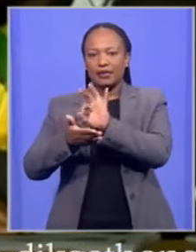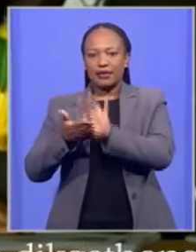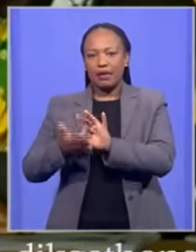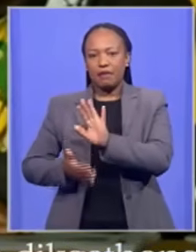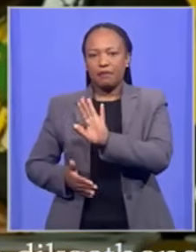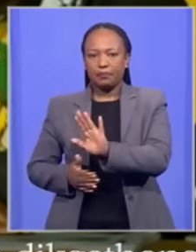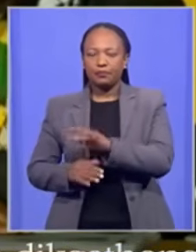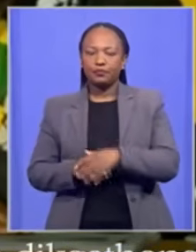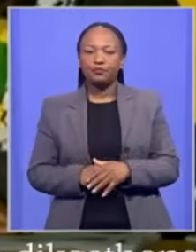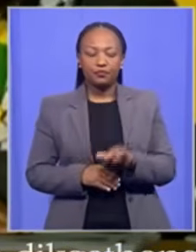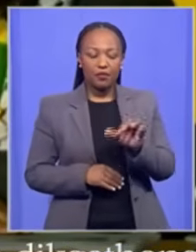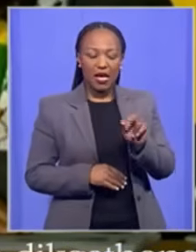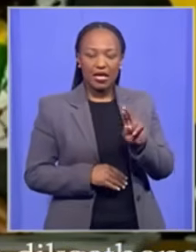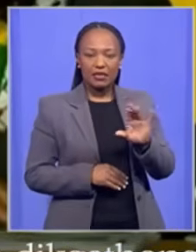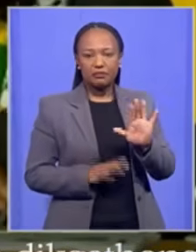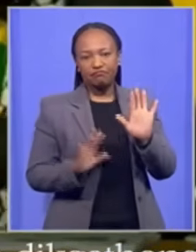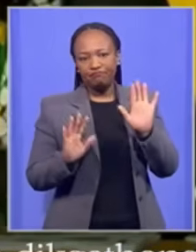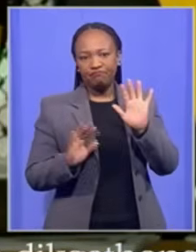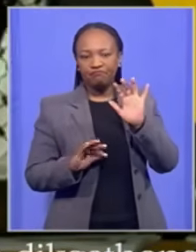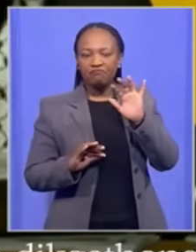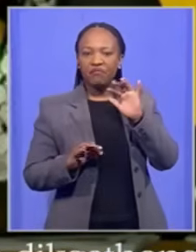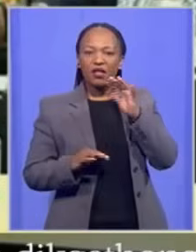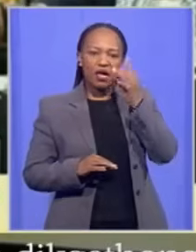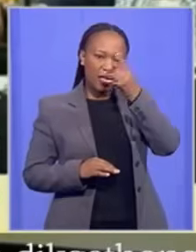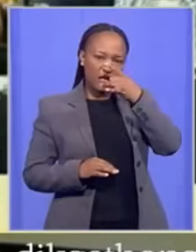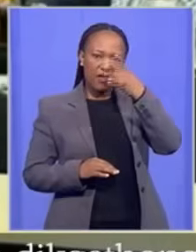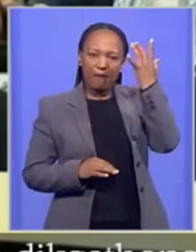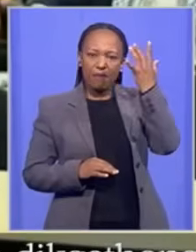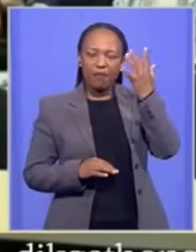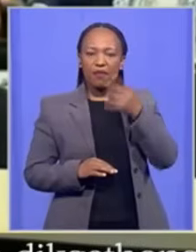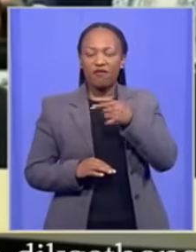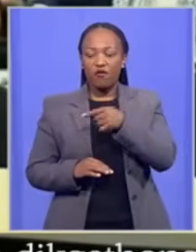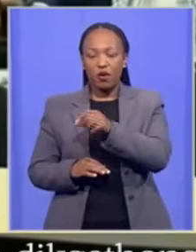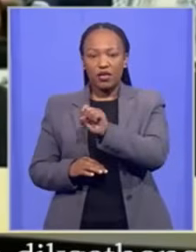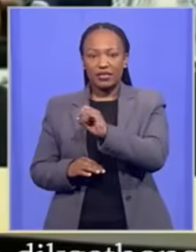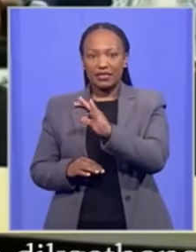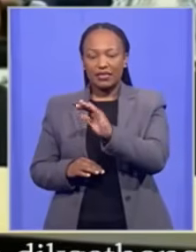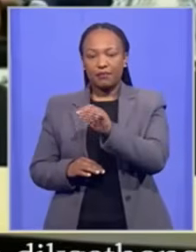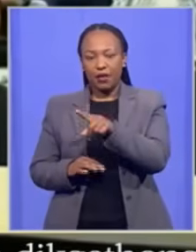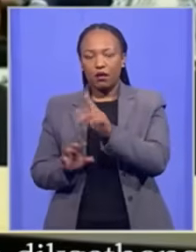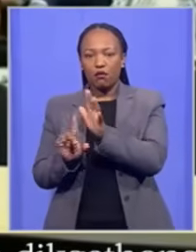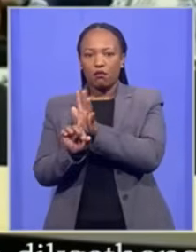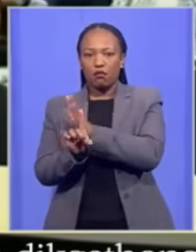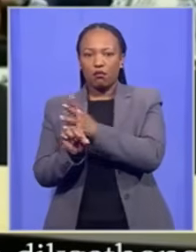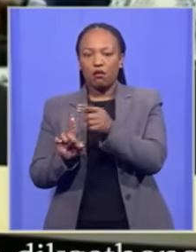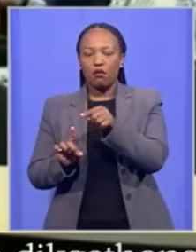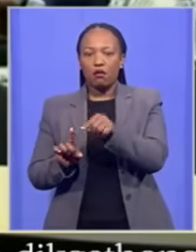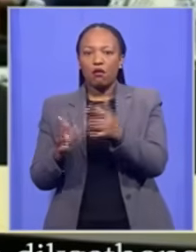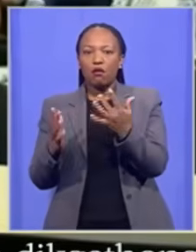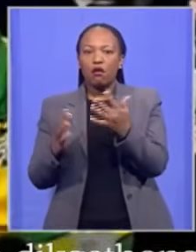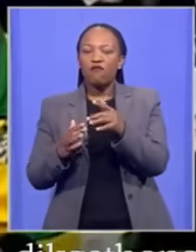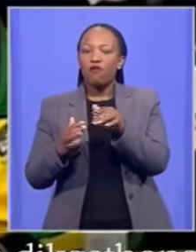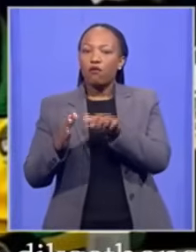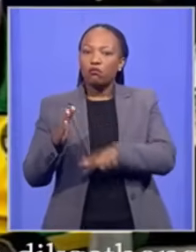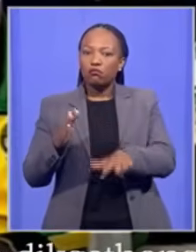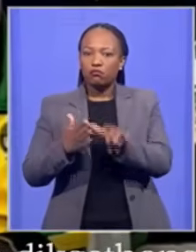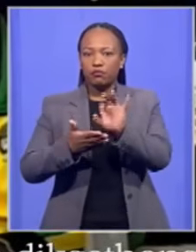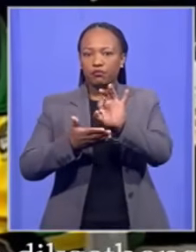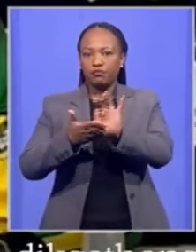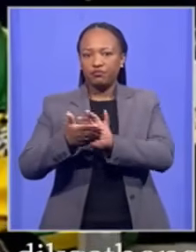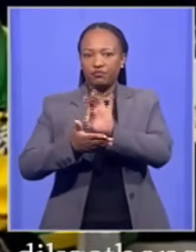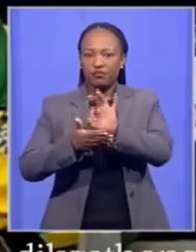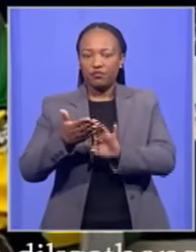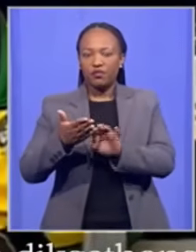ANC la hletše toulu mabapi le go leka go hlohloletša SACP kgahlanong le go phinkgišana la dikgetho selegae tša išago mo leka go le